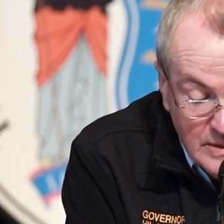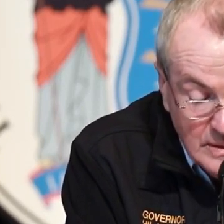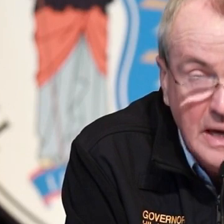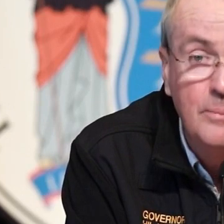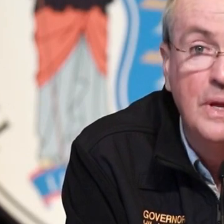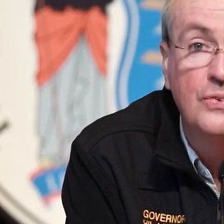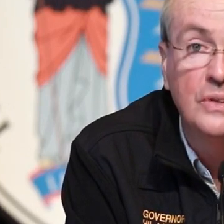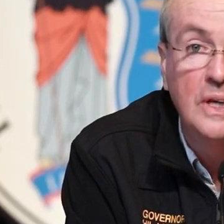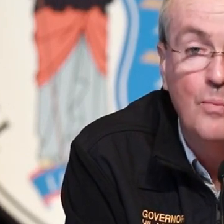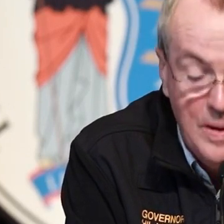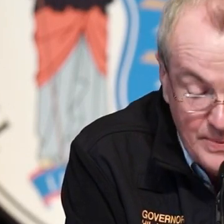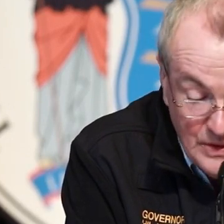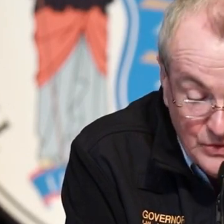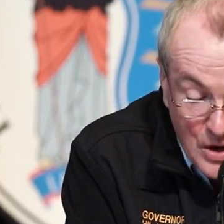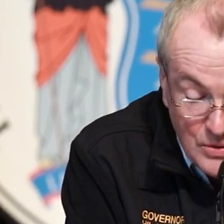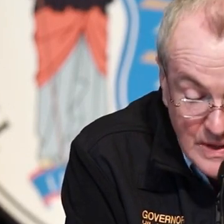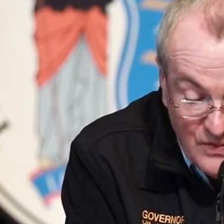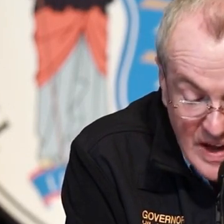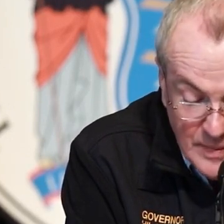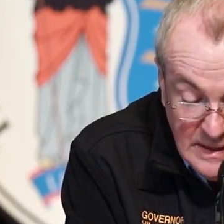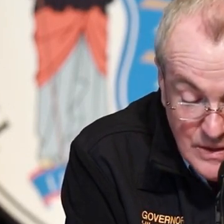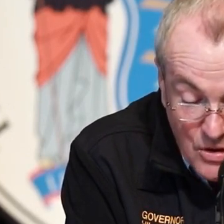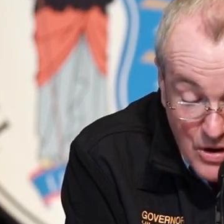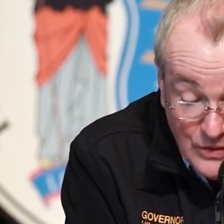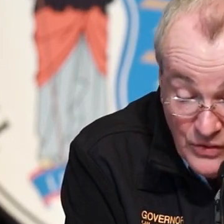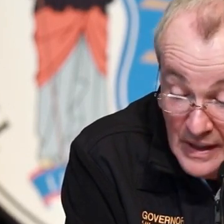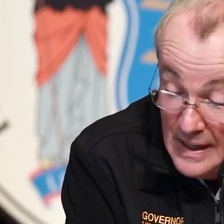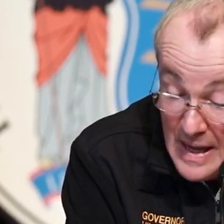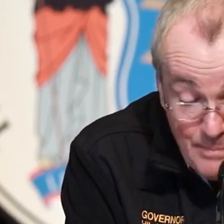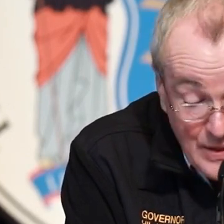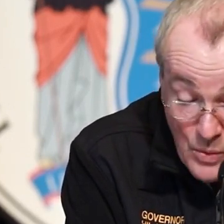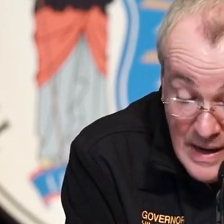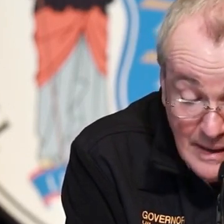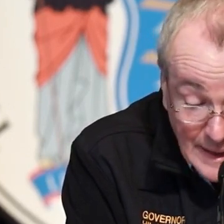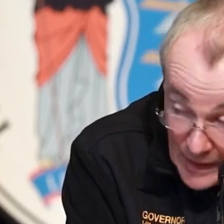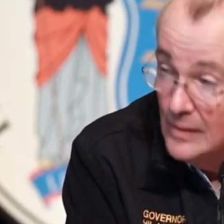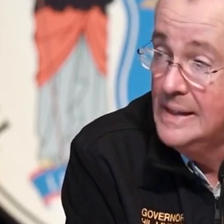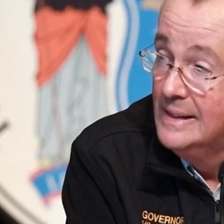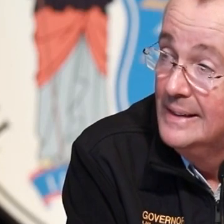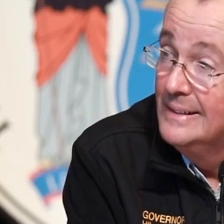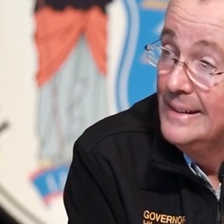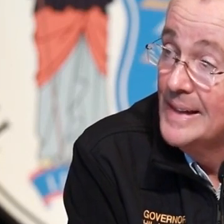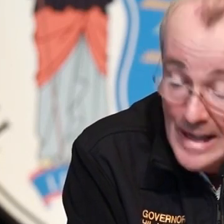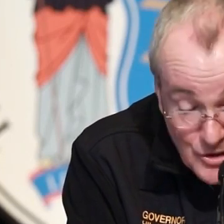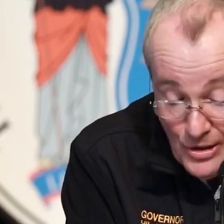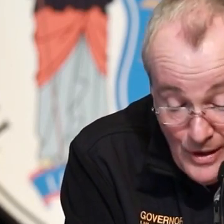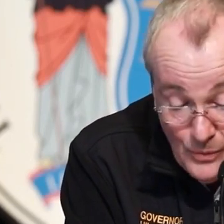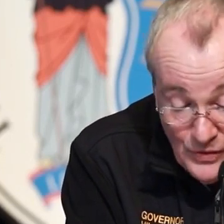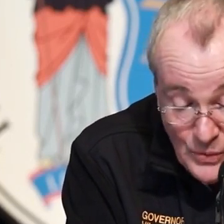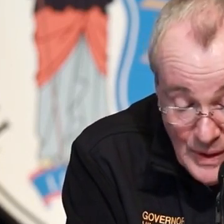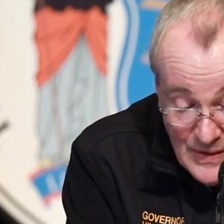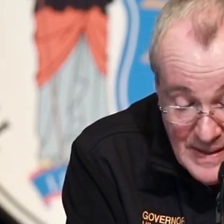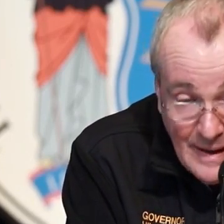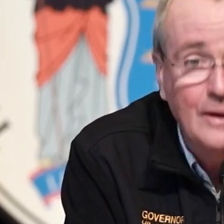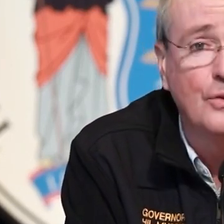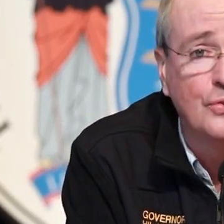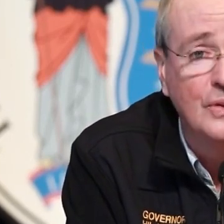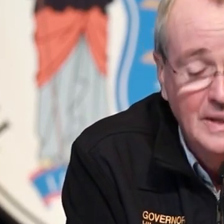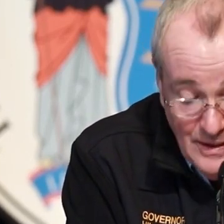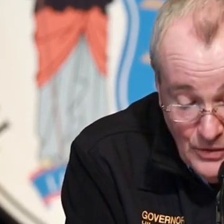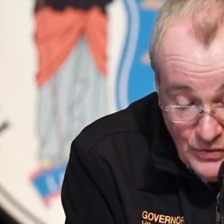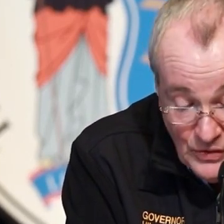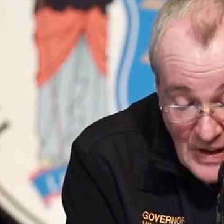Martha, and God bless and keep Whip and his daughter and their family in your hearts. And by the way, literally, the next call was to Olivia